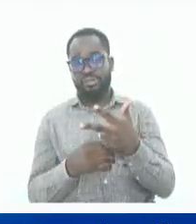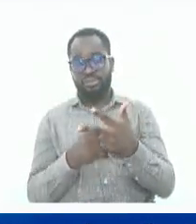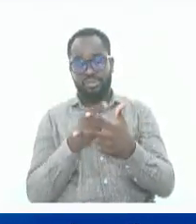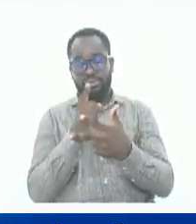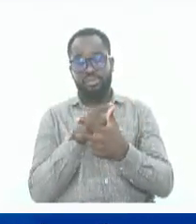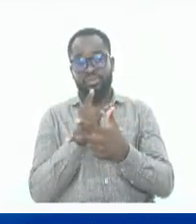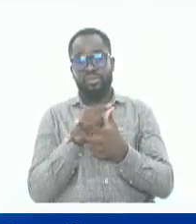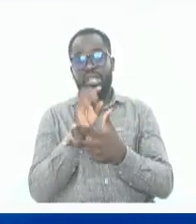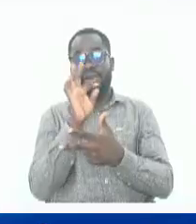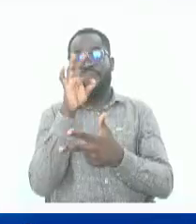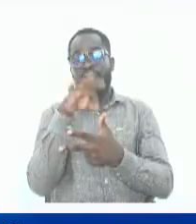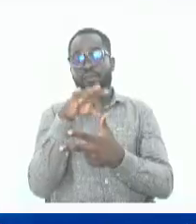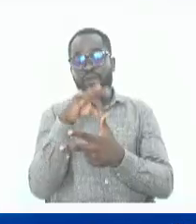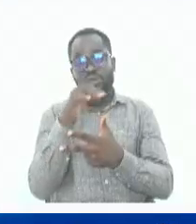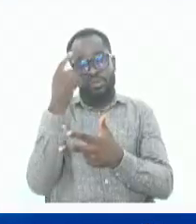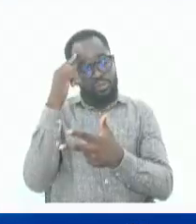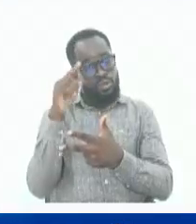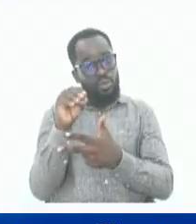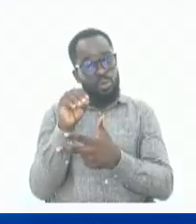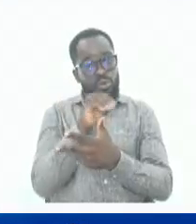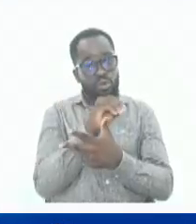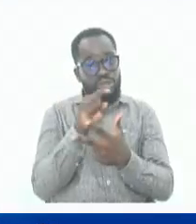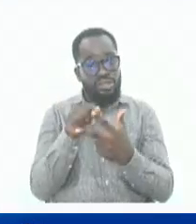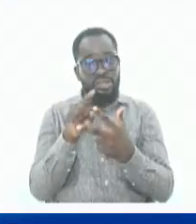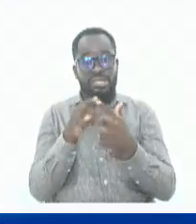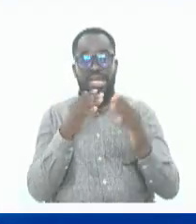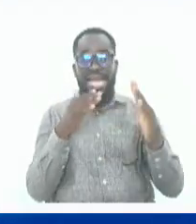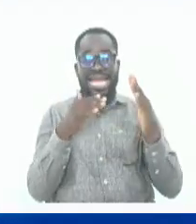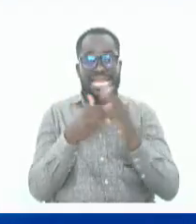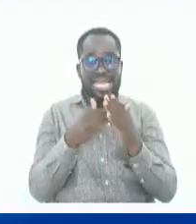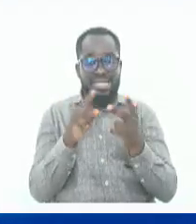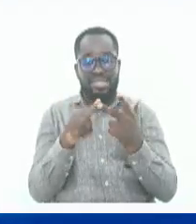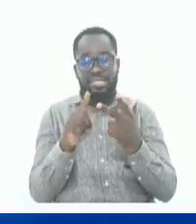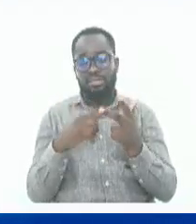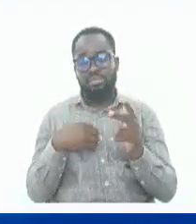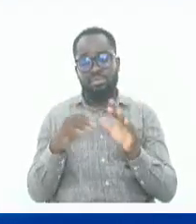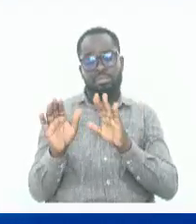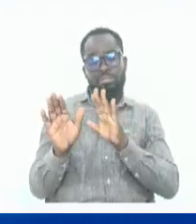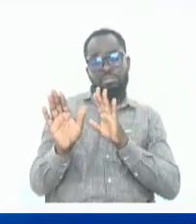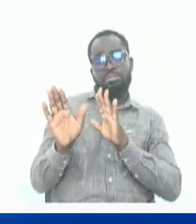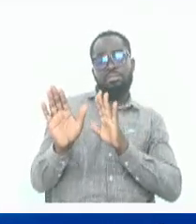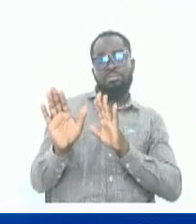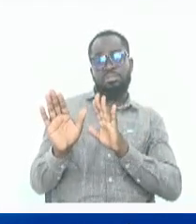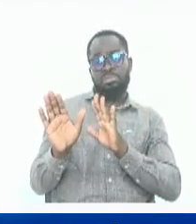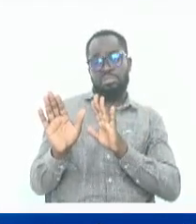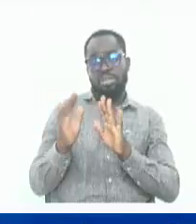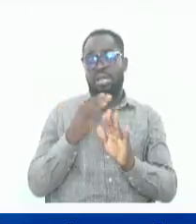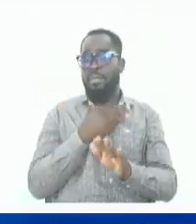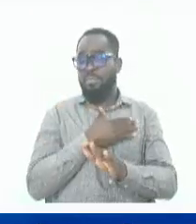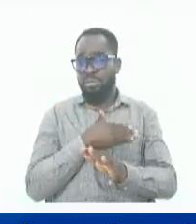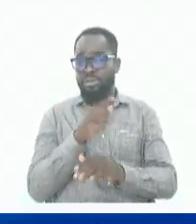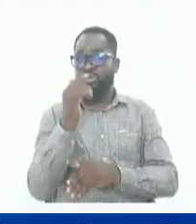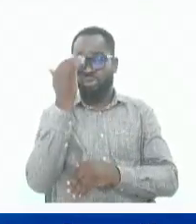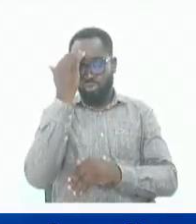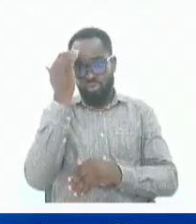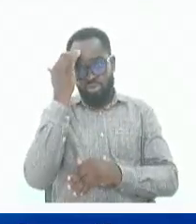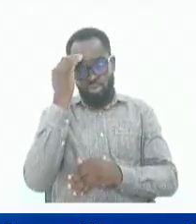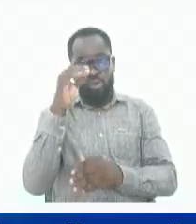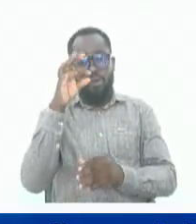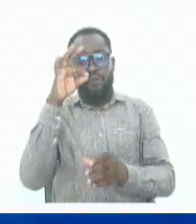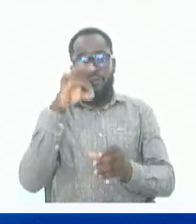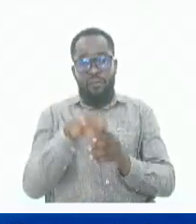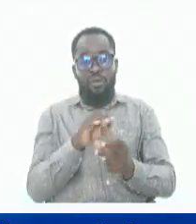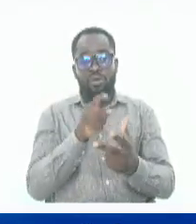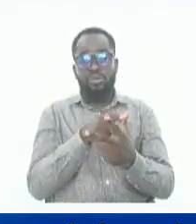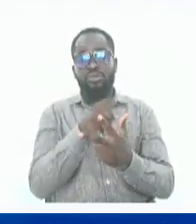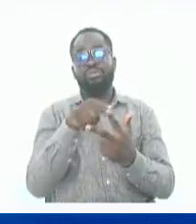holders can vote for a motion, against a motion, or abstain from a motion. Please know that you can only vote on any